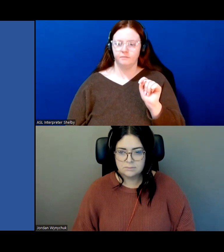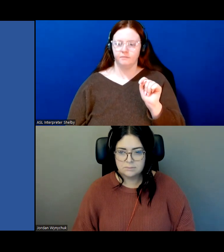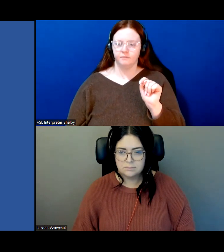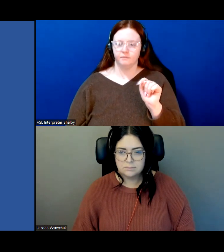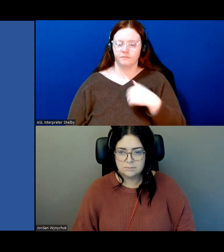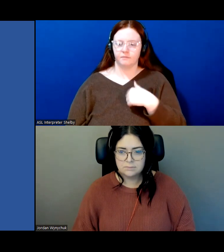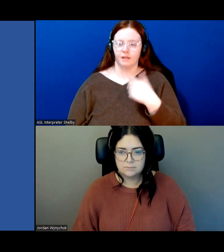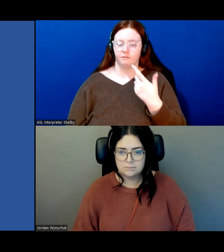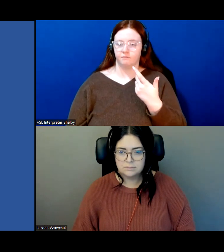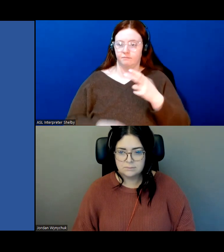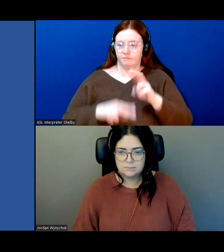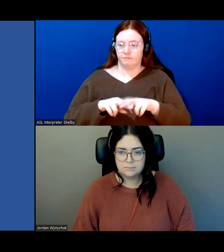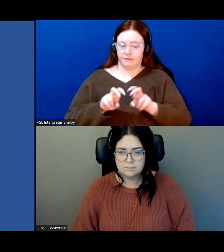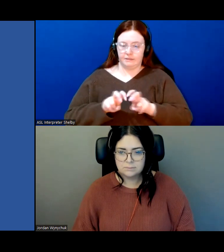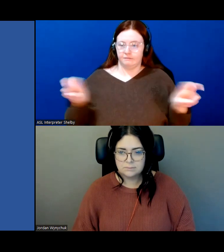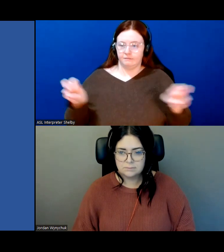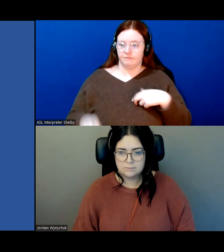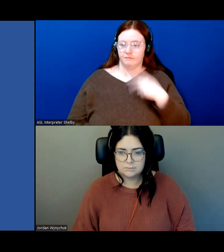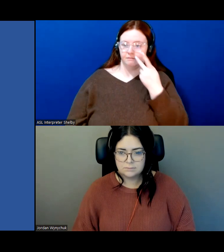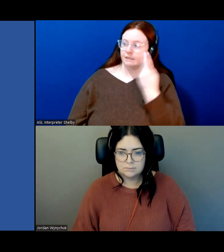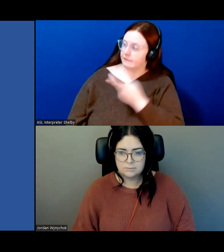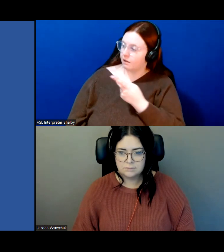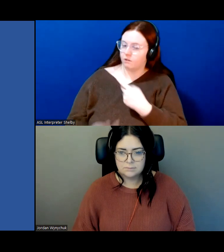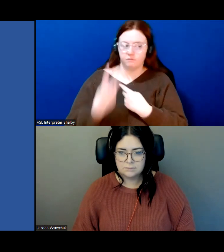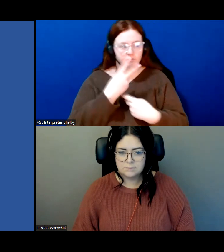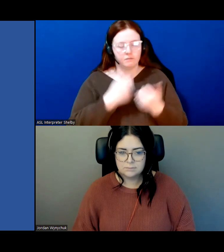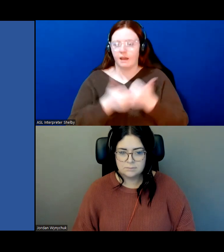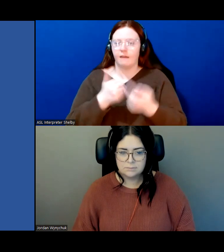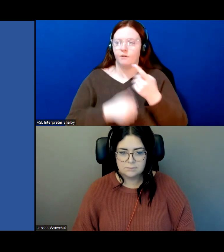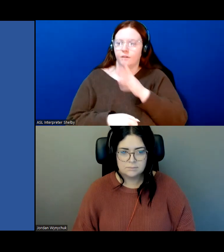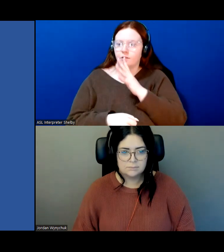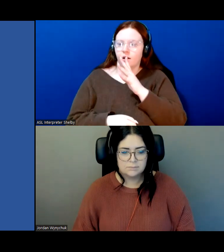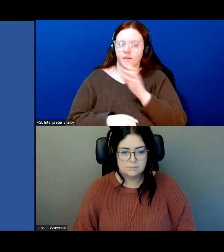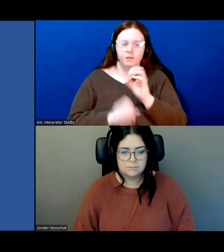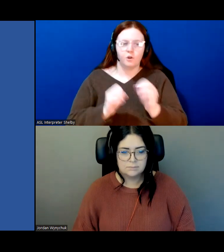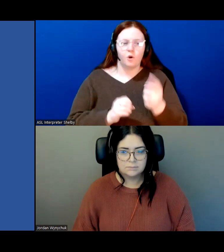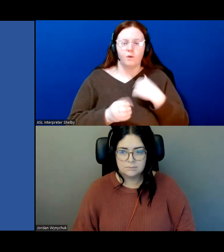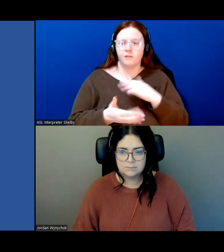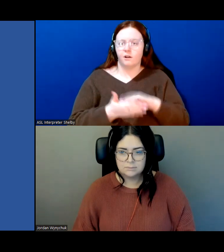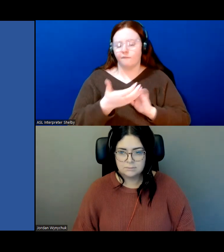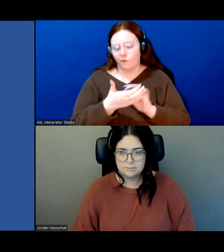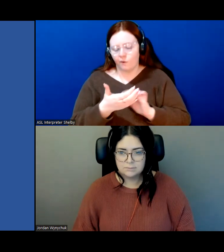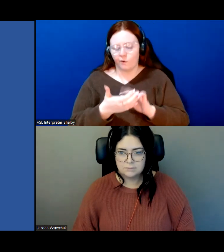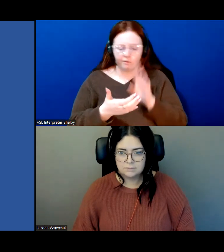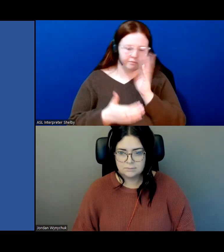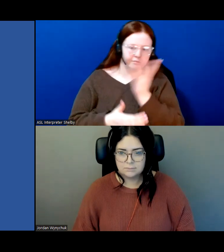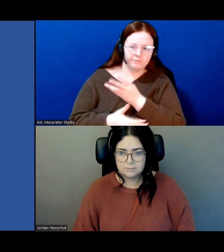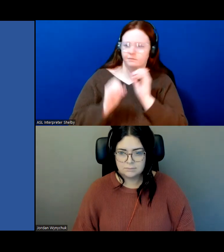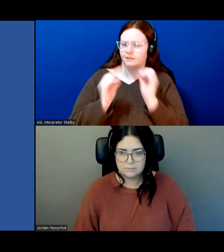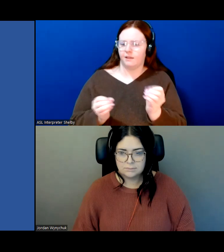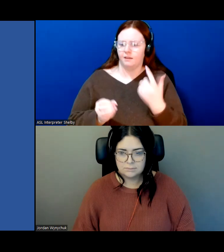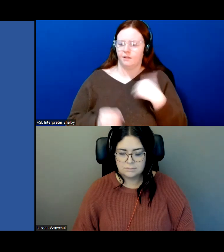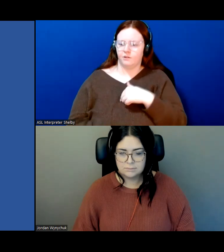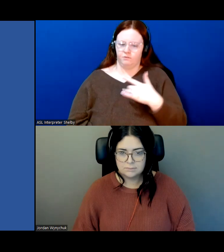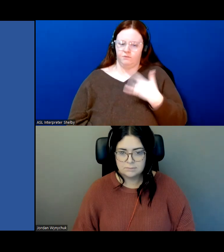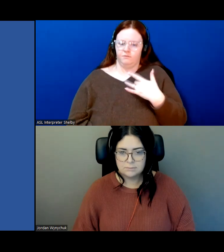the table and everyone was just talking. No one was on their phone. And that was such a big deal for me as a program